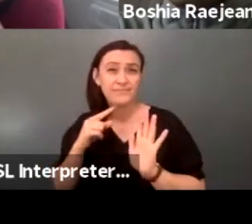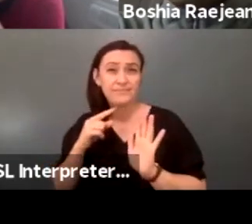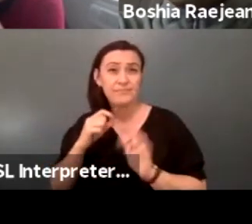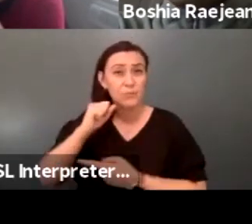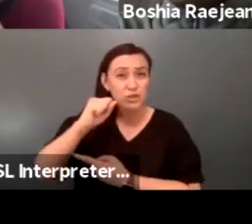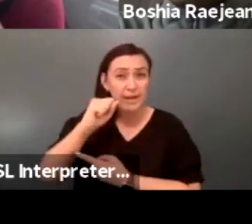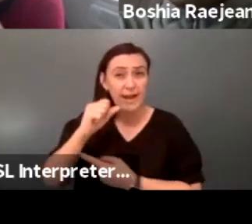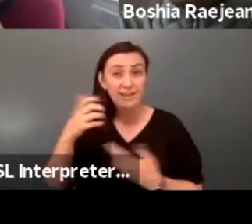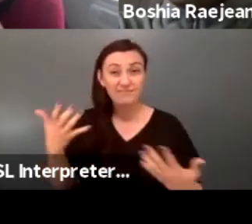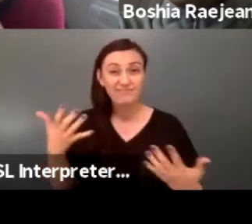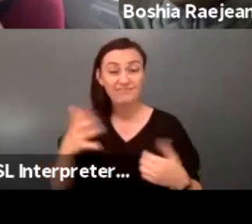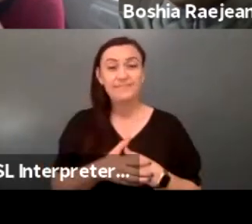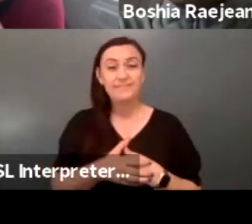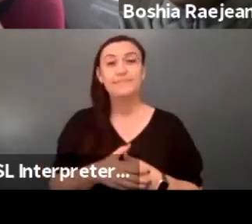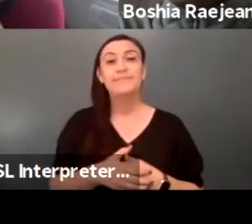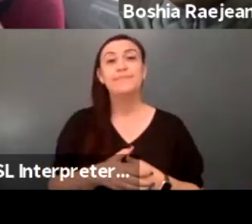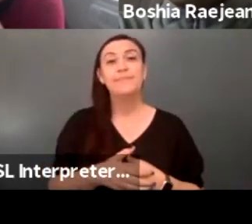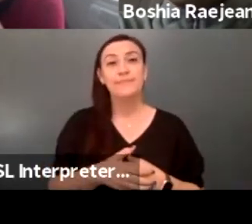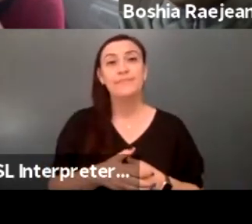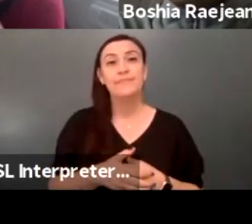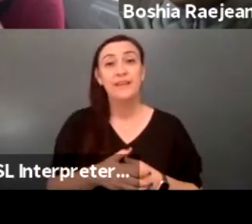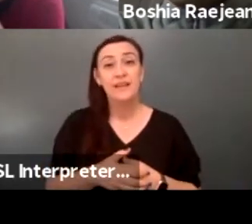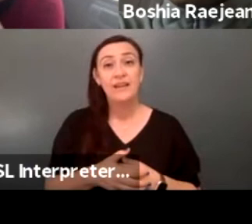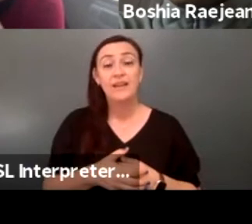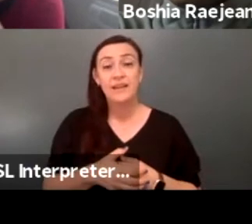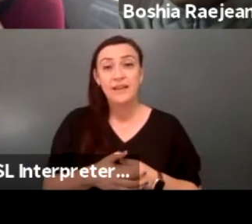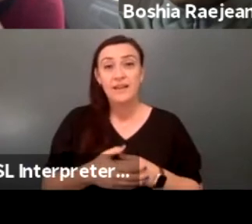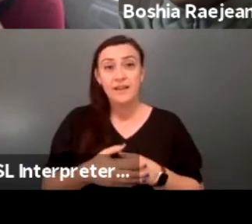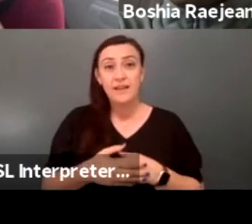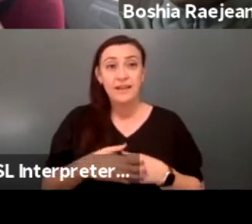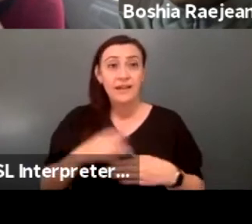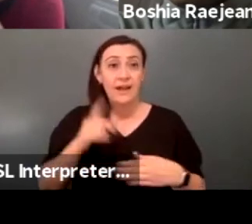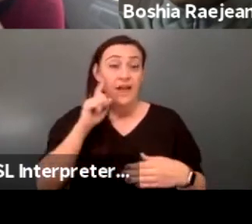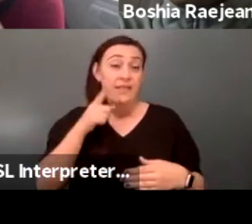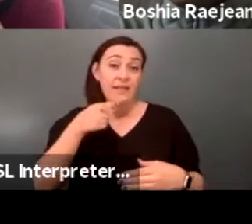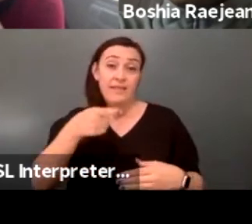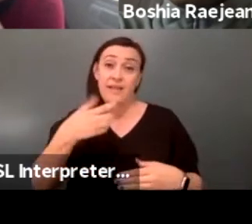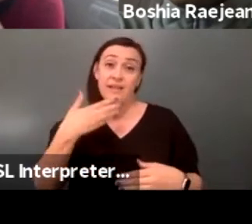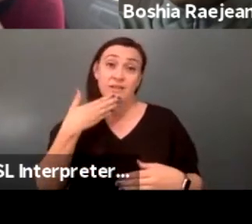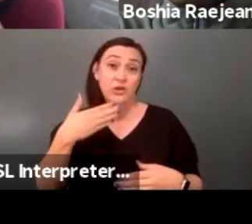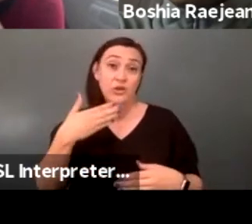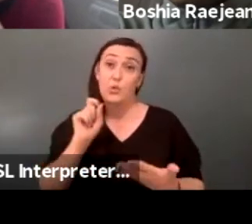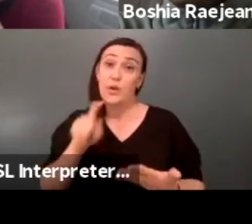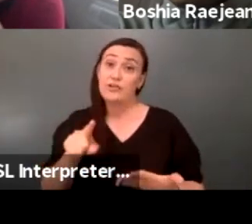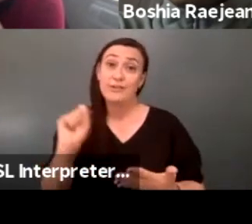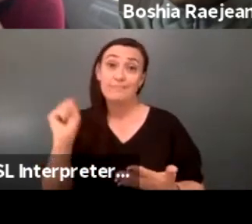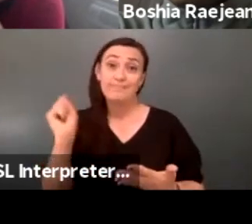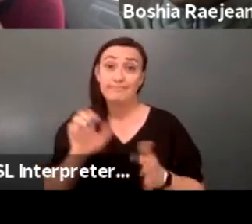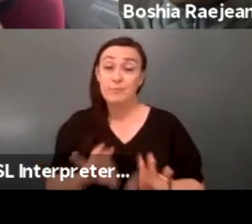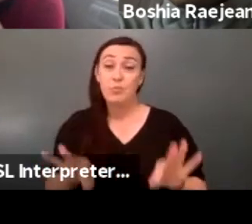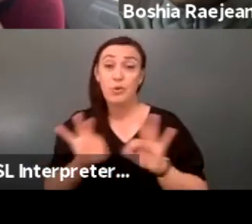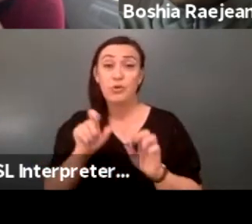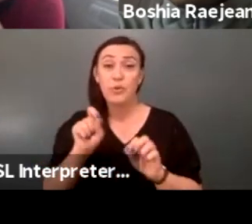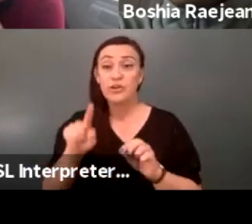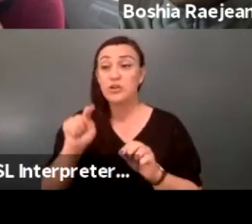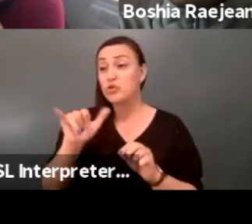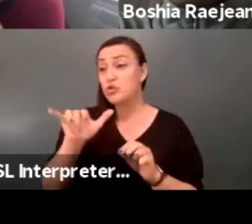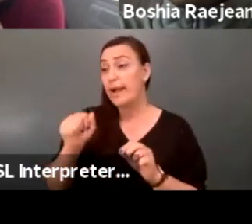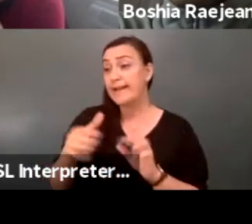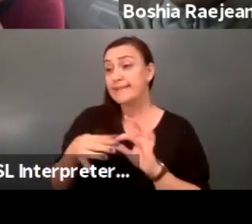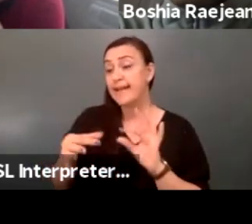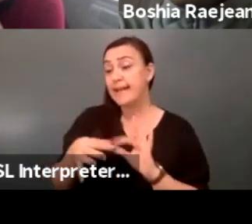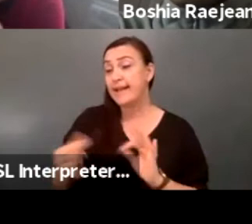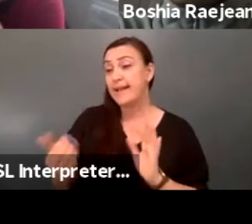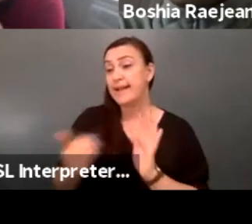I think that that's a totally valid and important question, because, you know, Toya kept using this